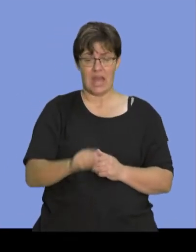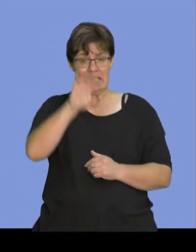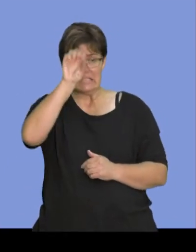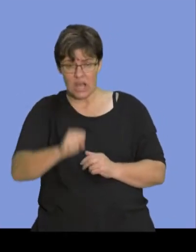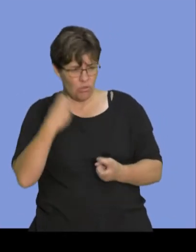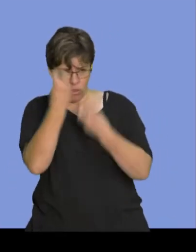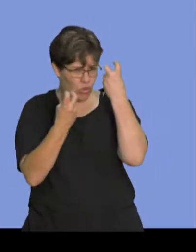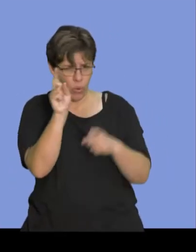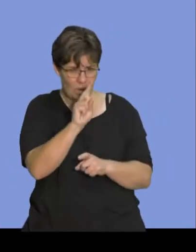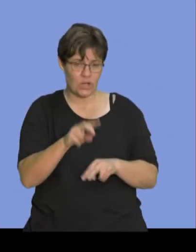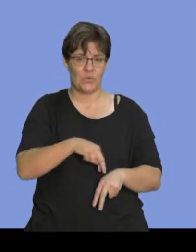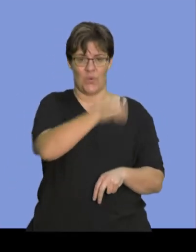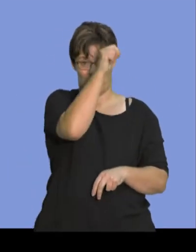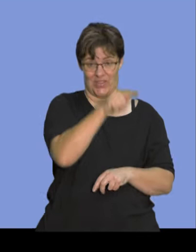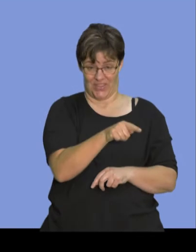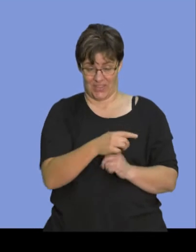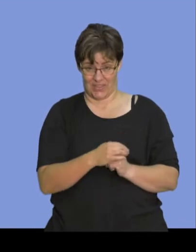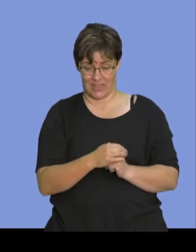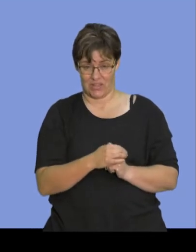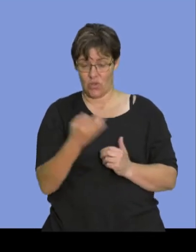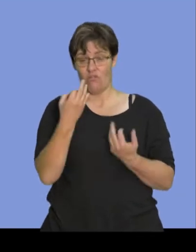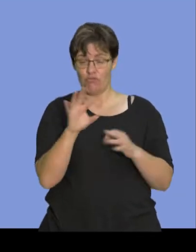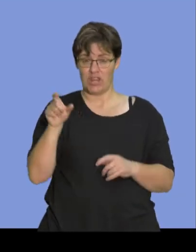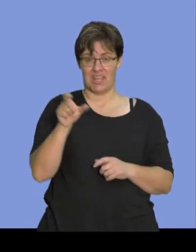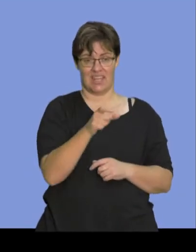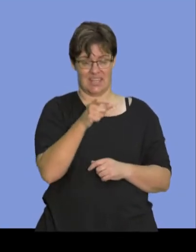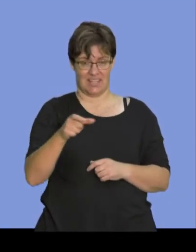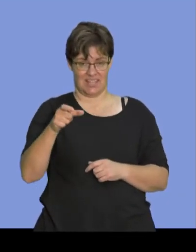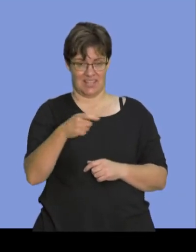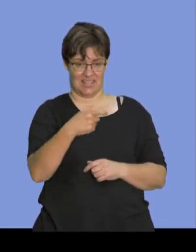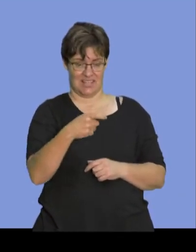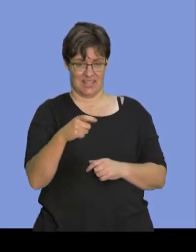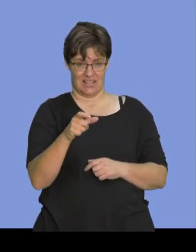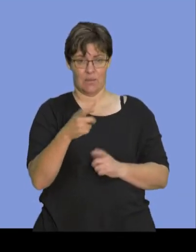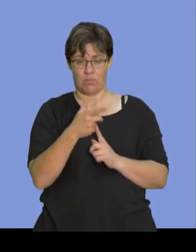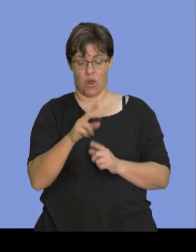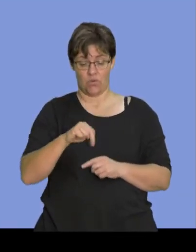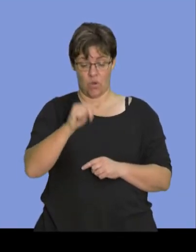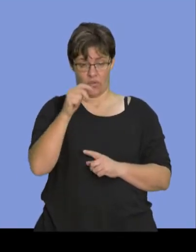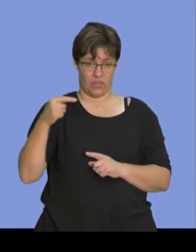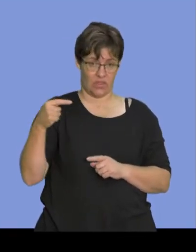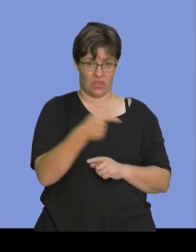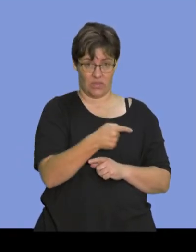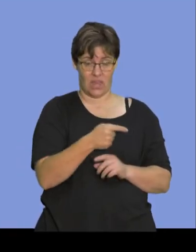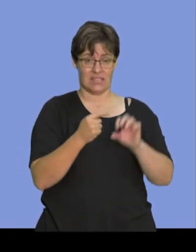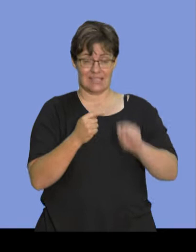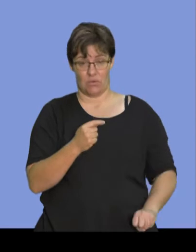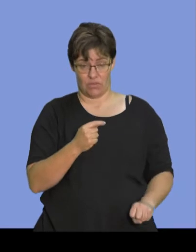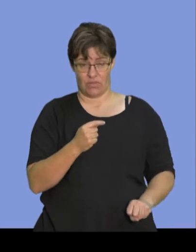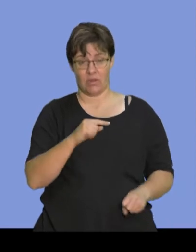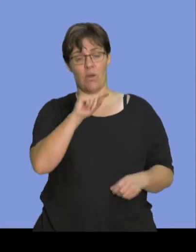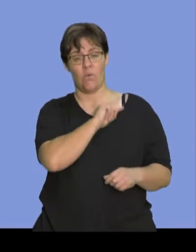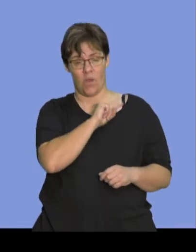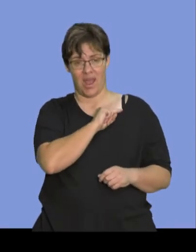Pole. So when this free hanging or free moving magnet comes to rest, the North will point in the South